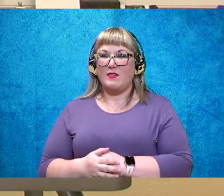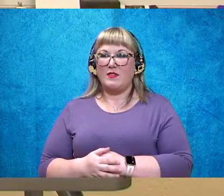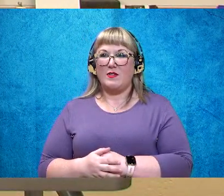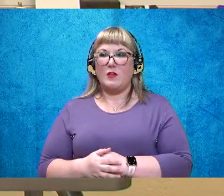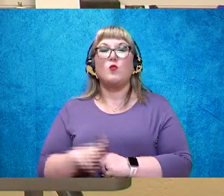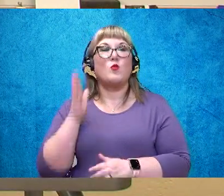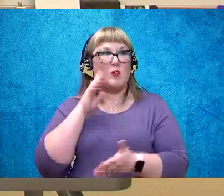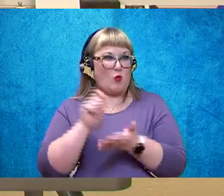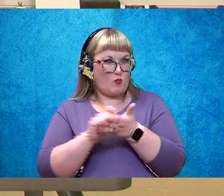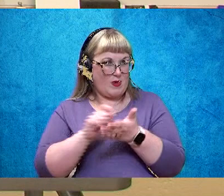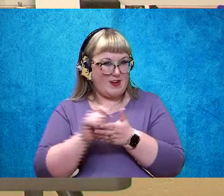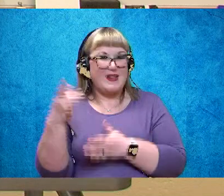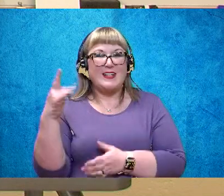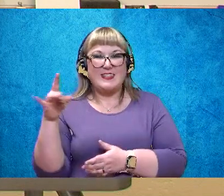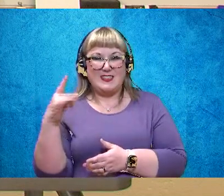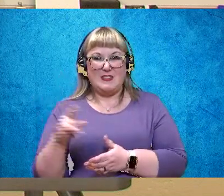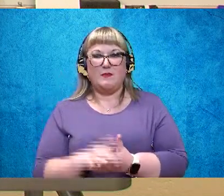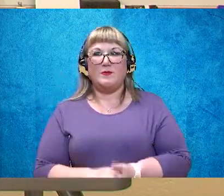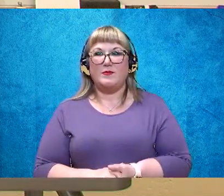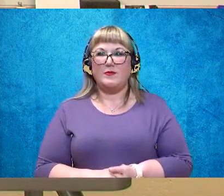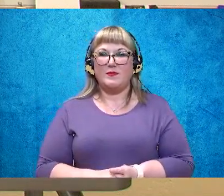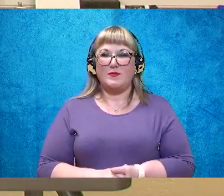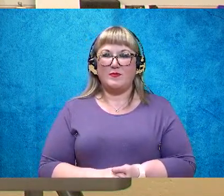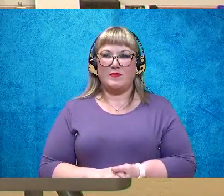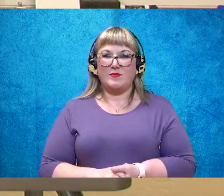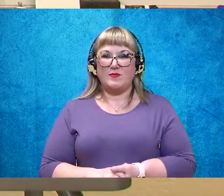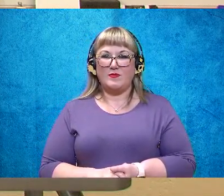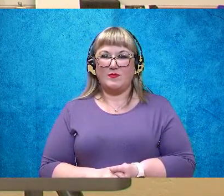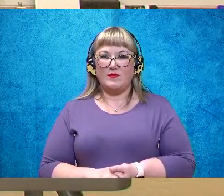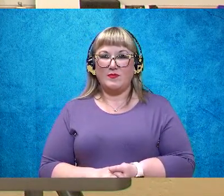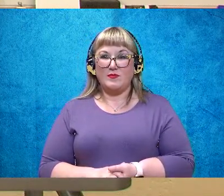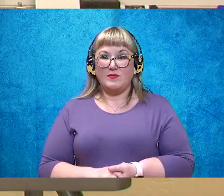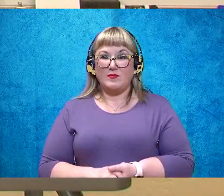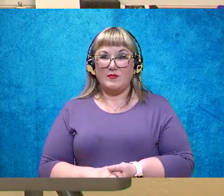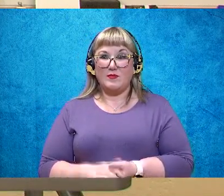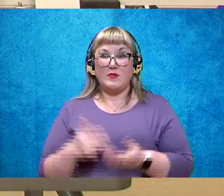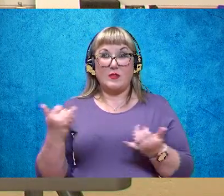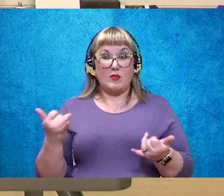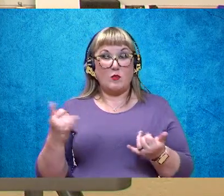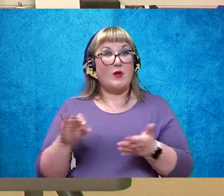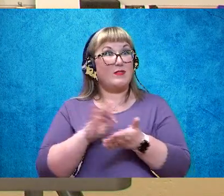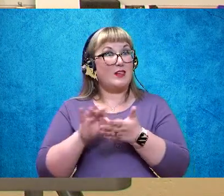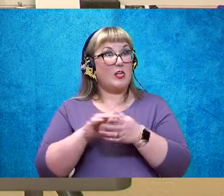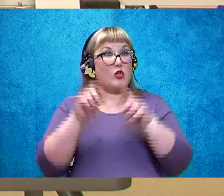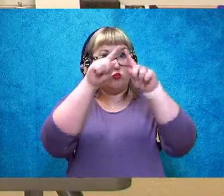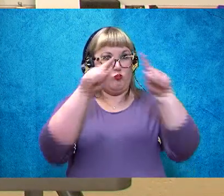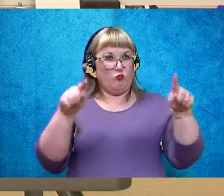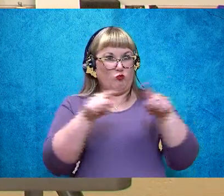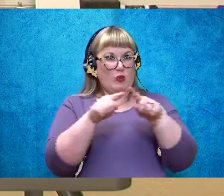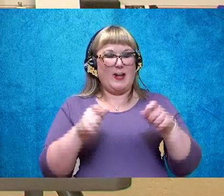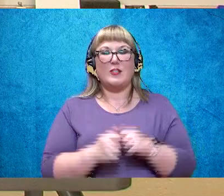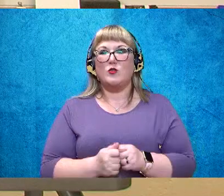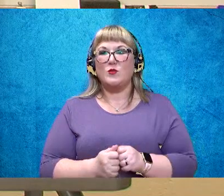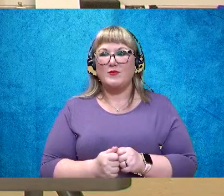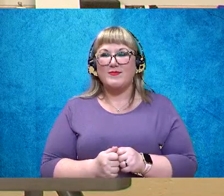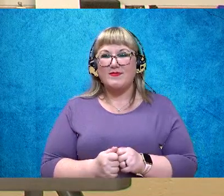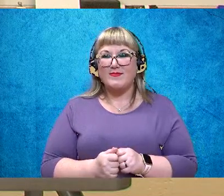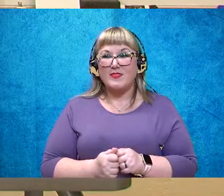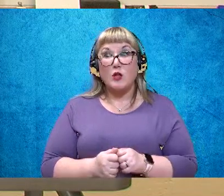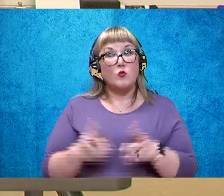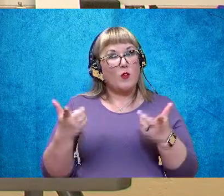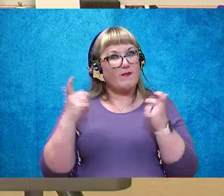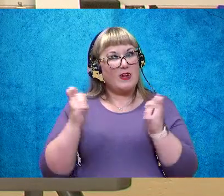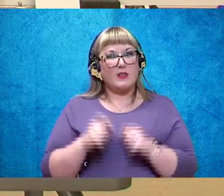number 18 here. Good job. All right, so now let's count our triangles. Are you ready? Let's go